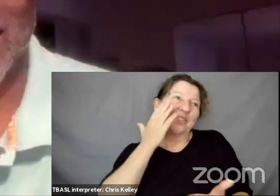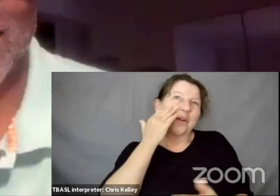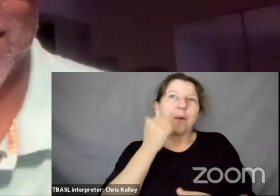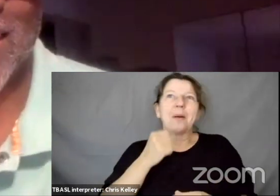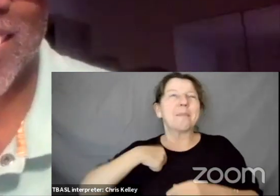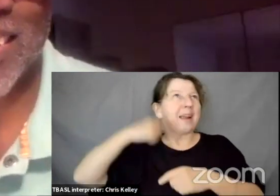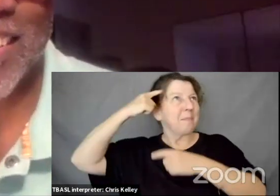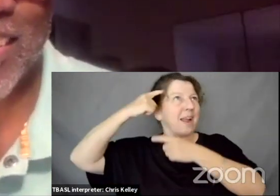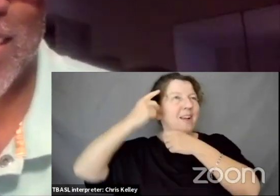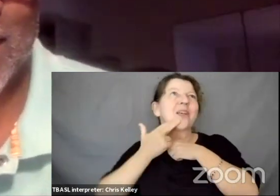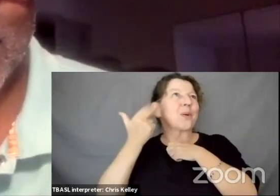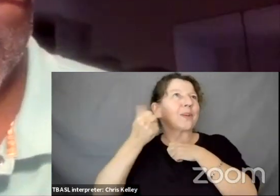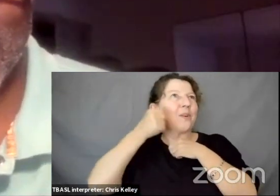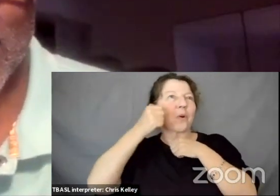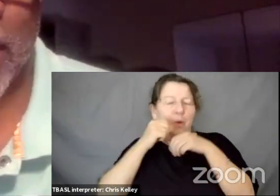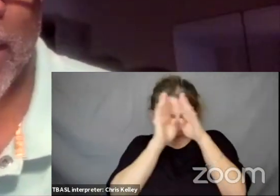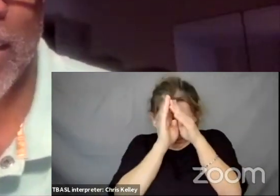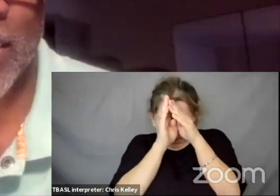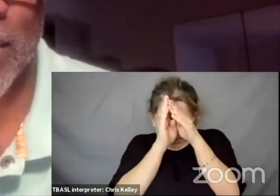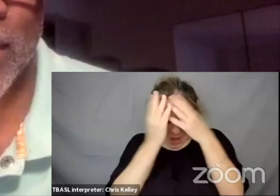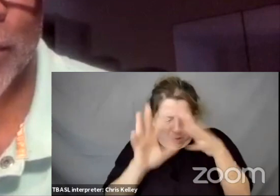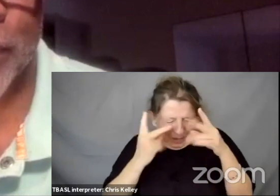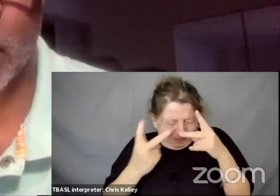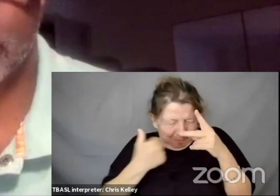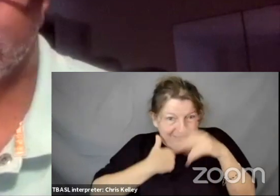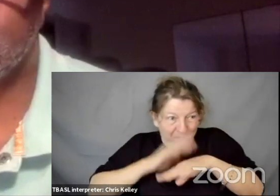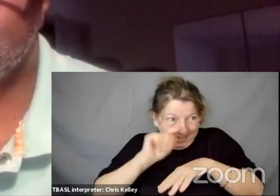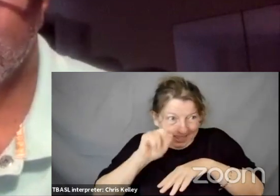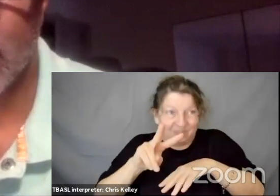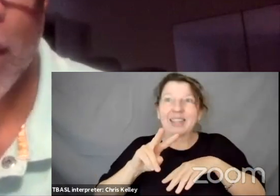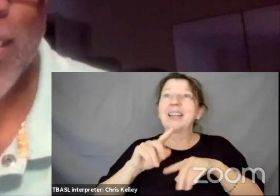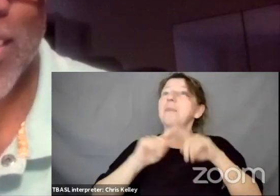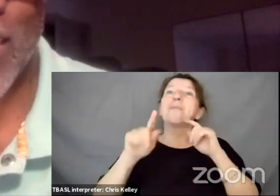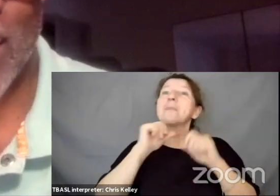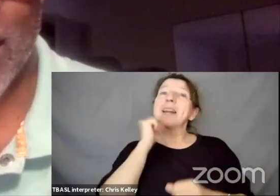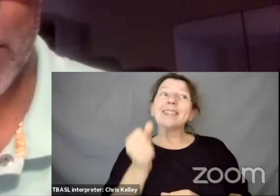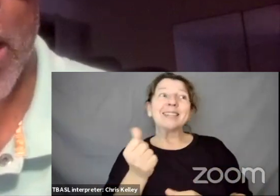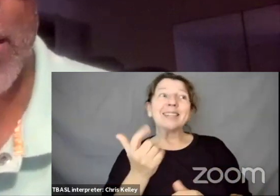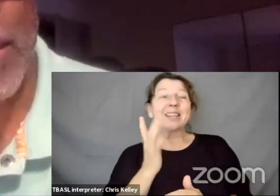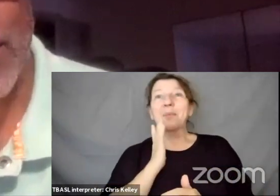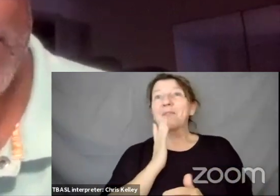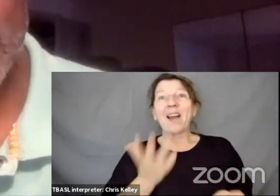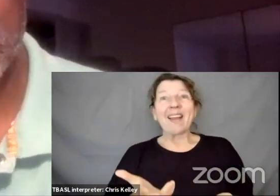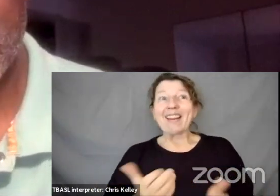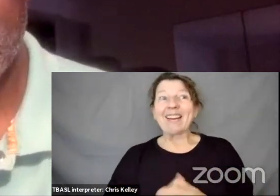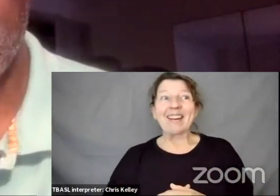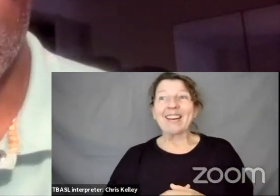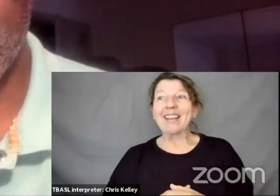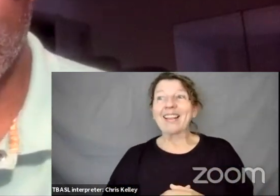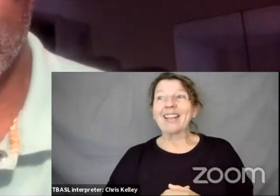which is, you know, the 13-year-old girl in my head is usually going, oh, please. You know, I didn't.